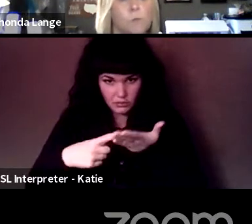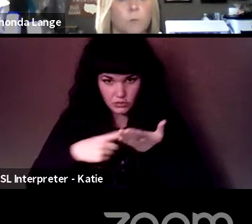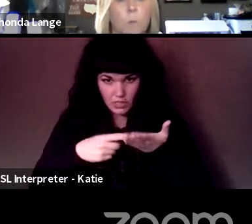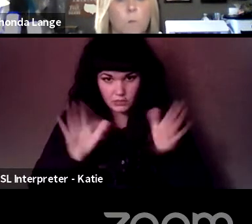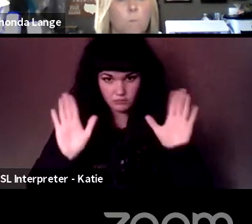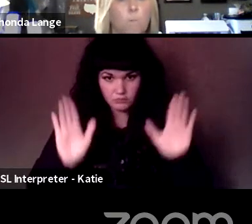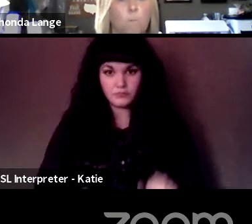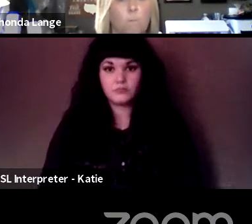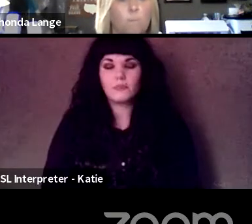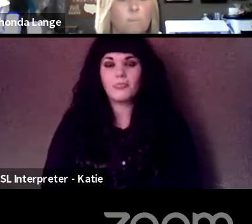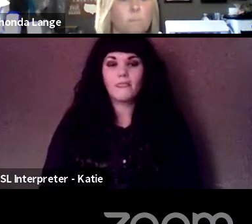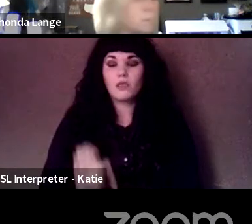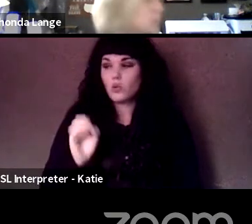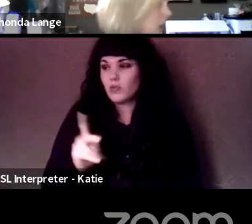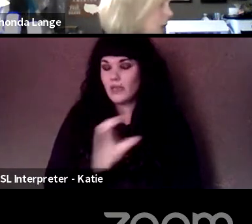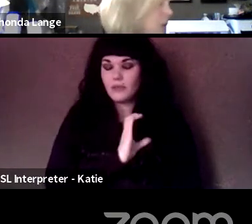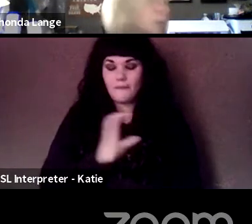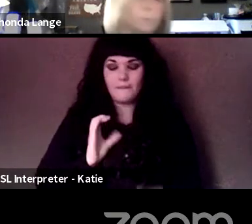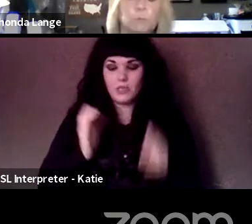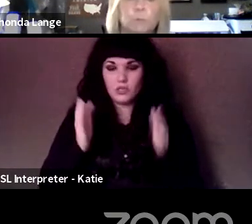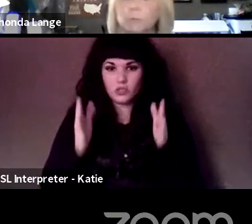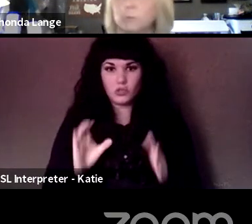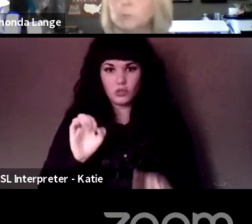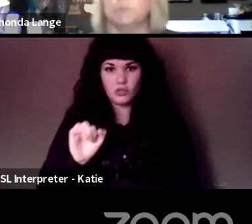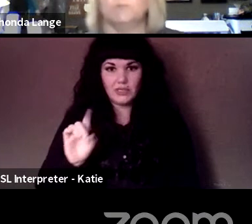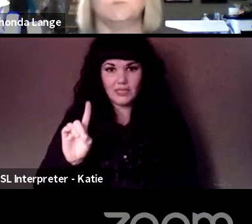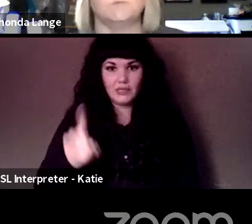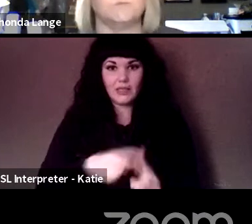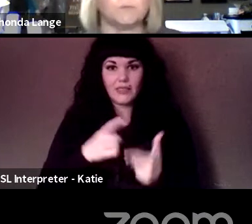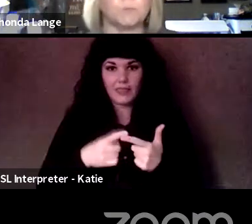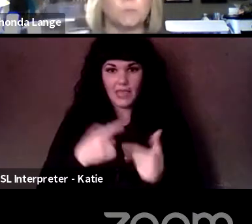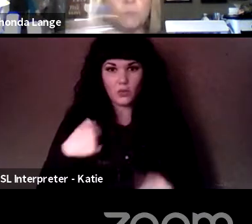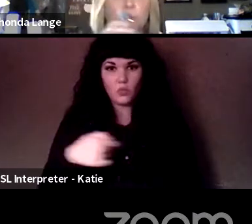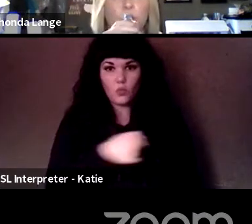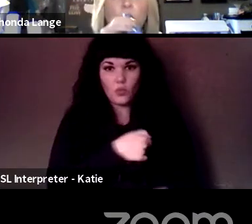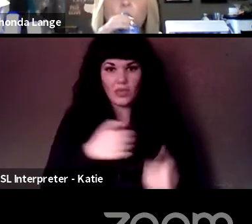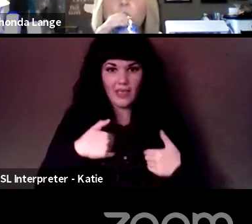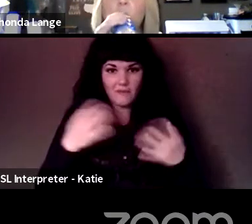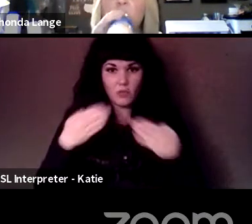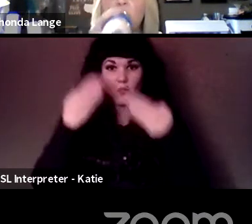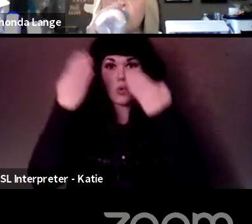Okay, Commissioner Ede, and then we do have a motion on the floor.